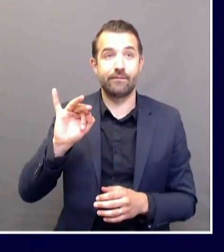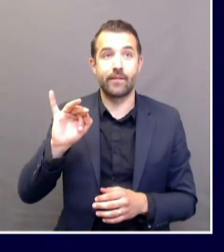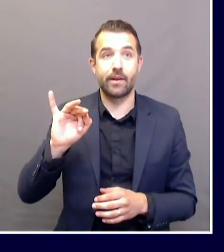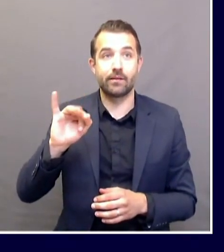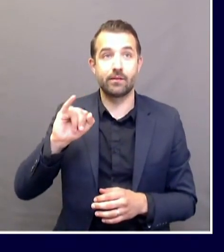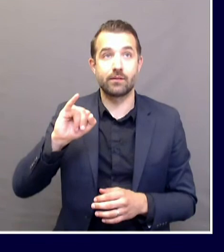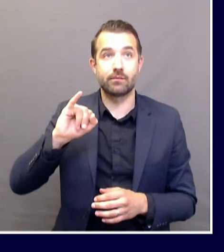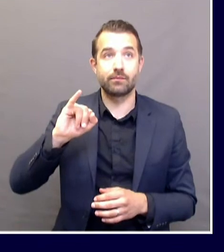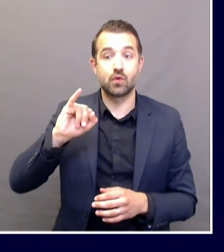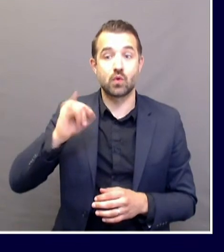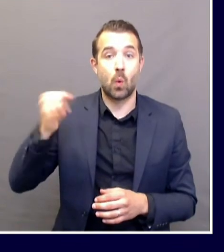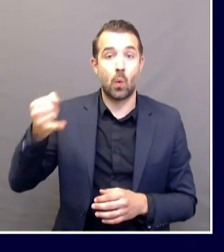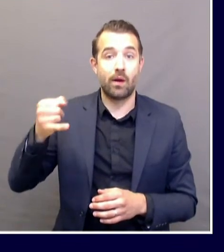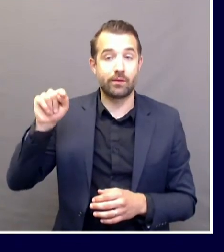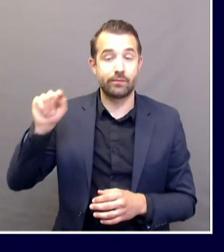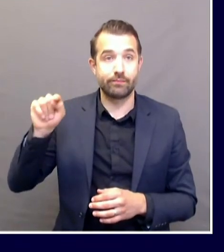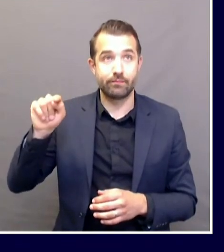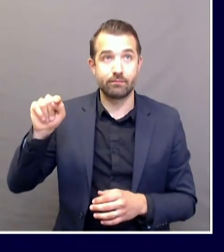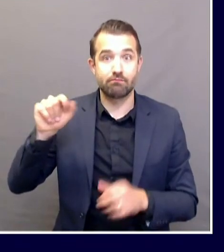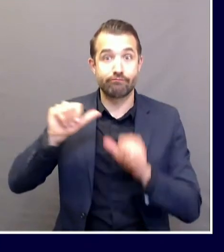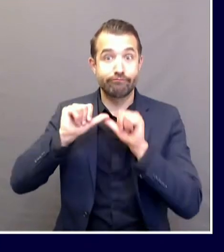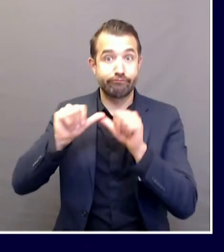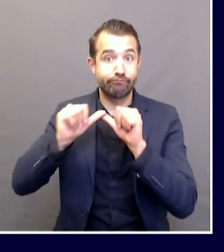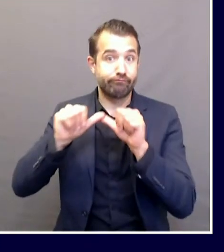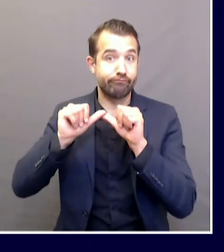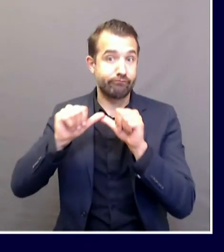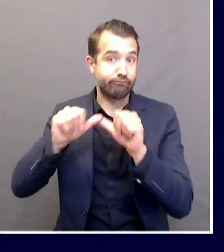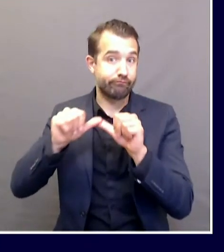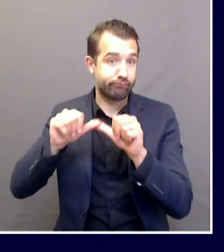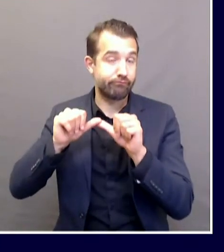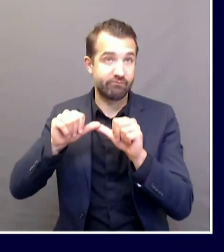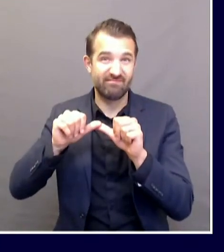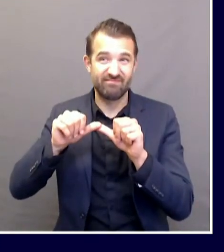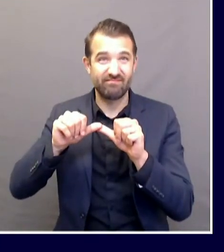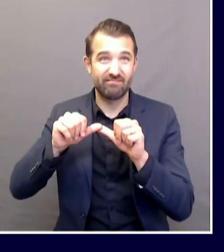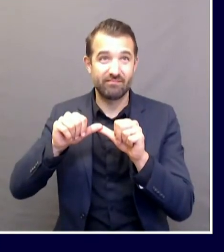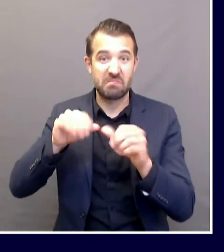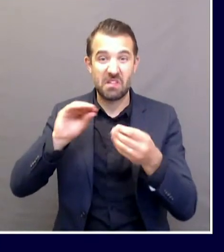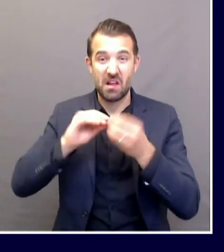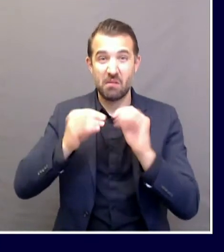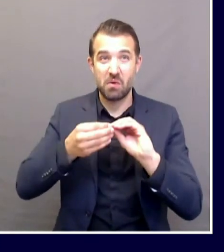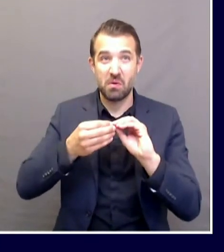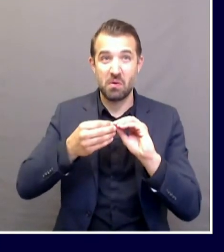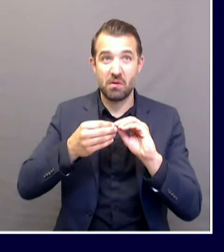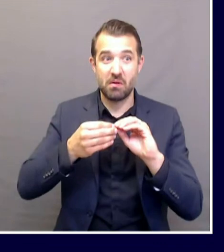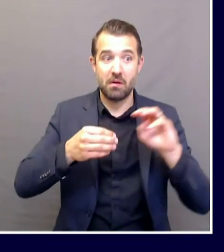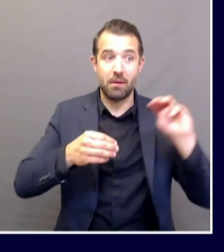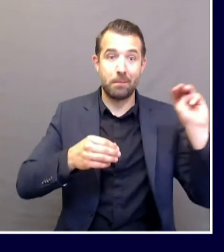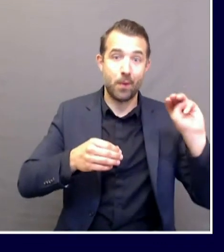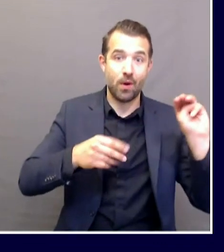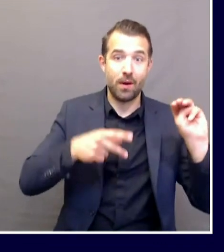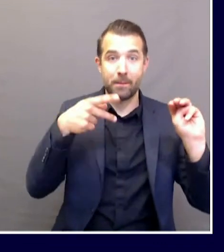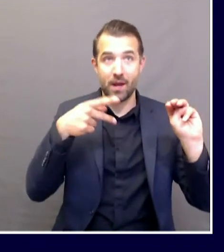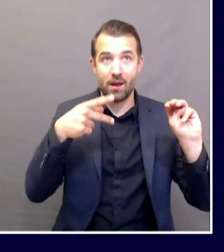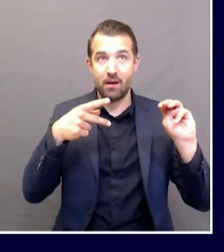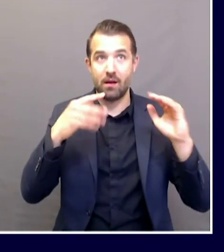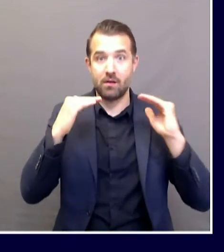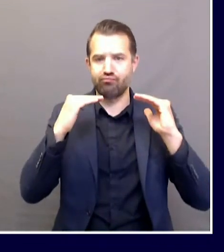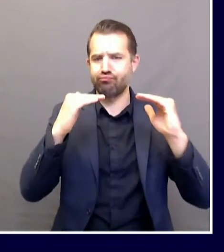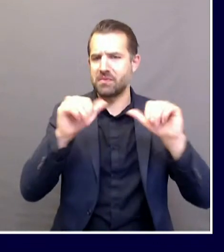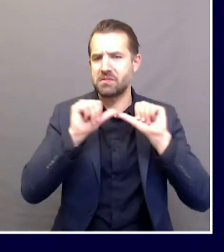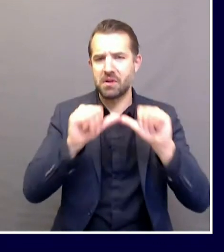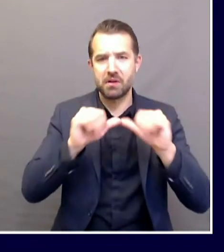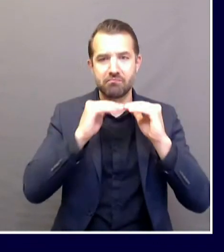thousand doses, was just on hold. There might be some other factors, a bit of softening of demand, but to me, the predominating